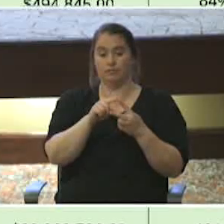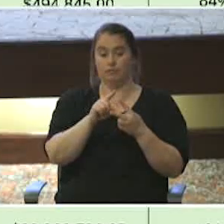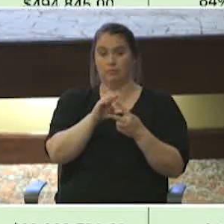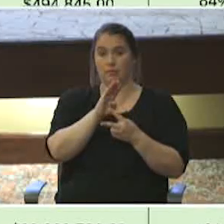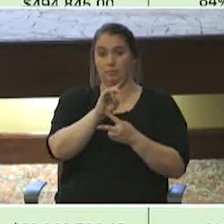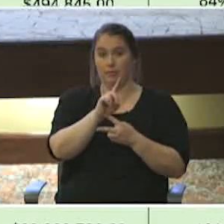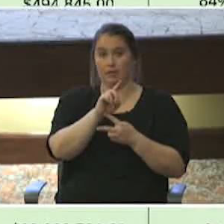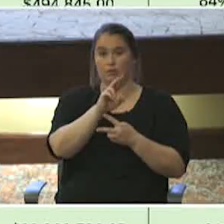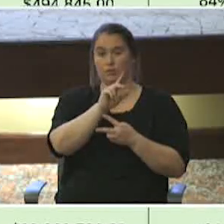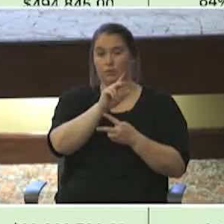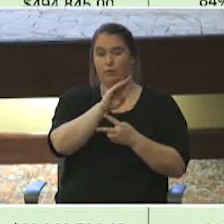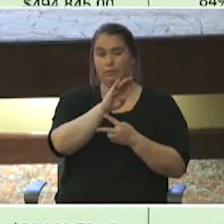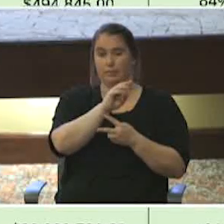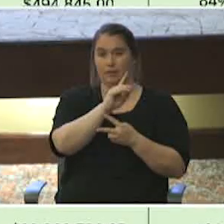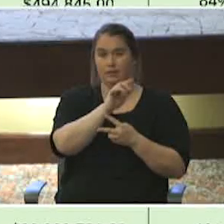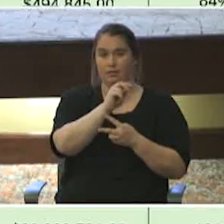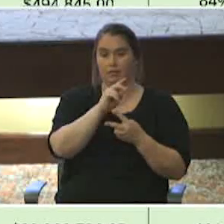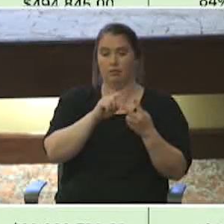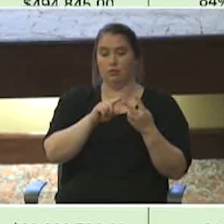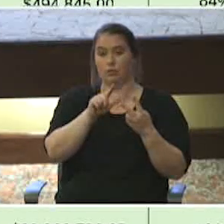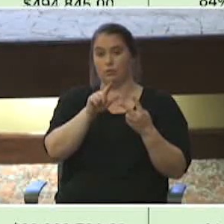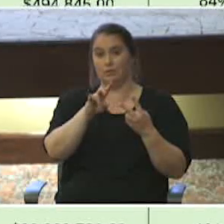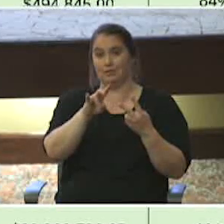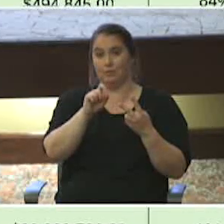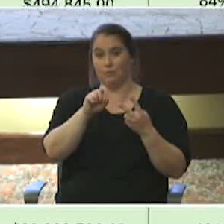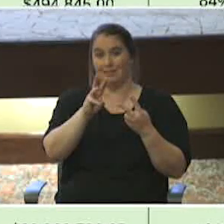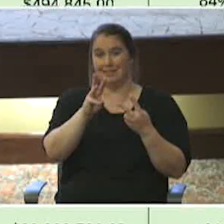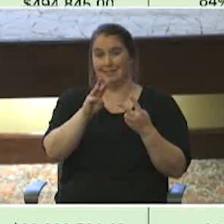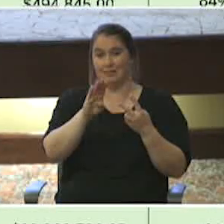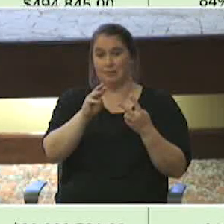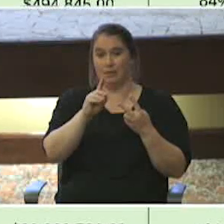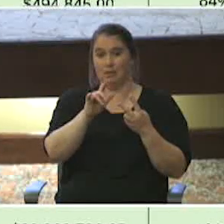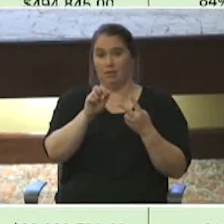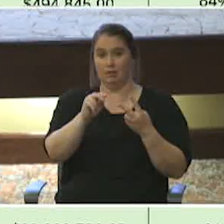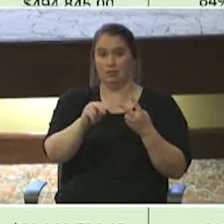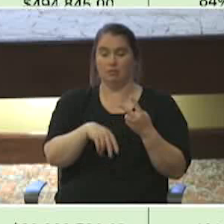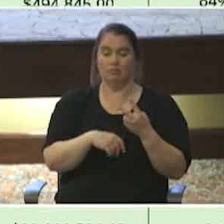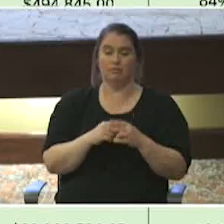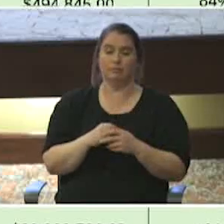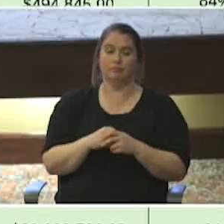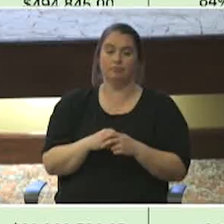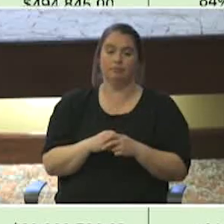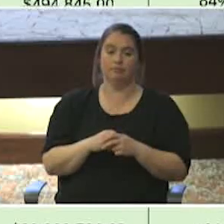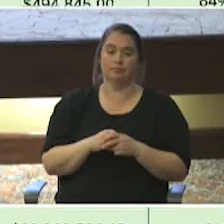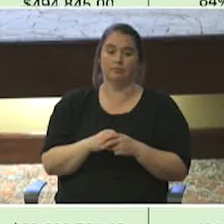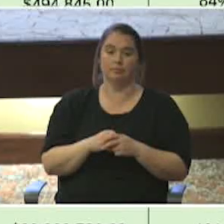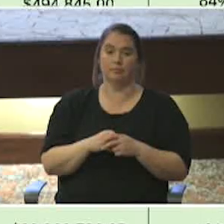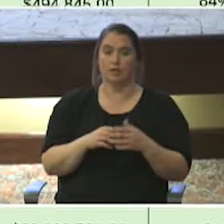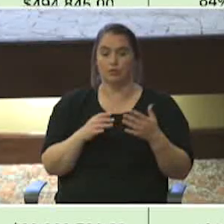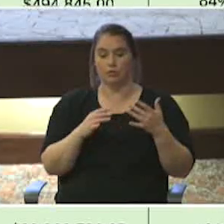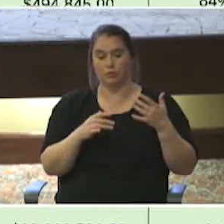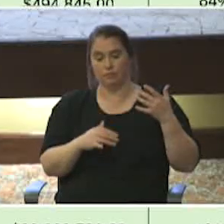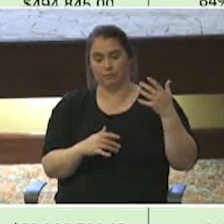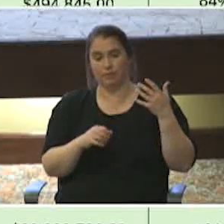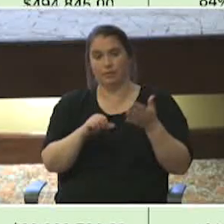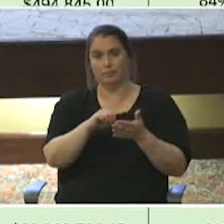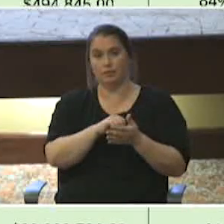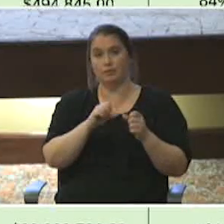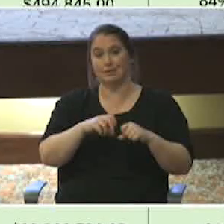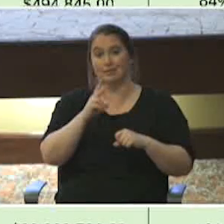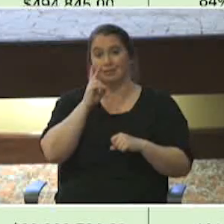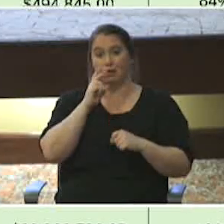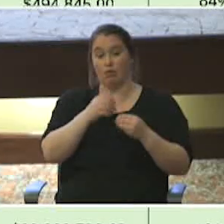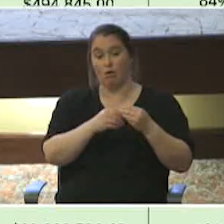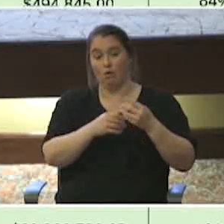$23 million, and the second bidder was at $27.6 million. Then as you go down the page, you can see all of the alternates